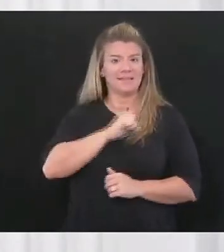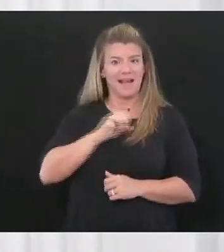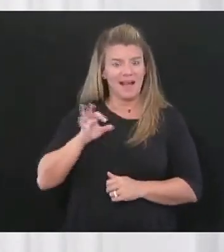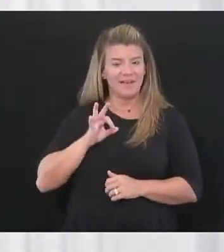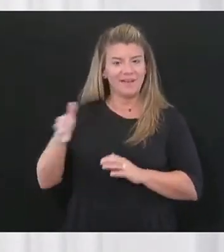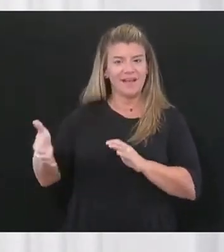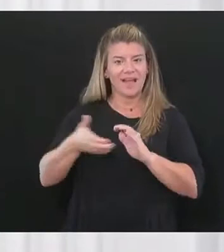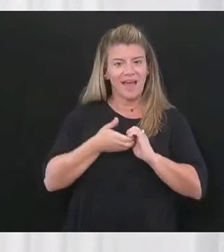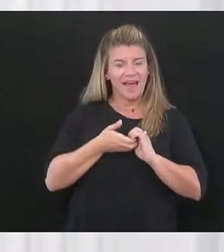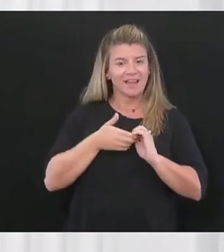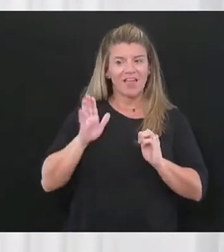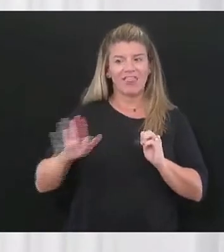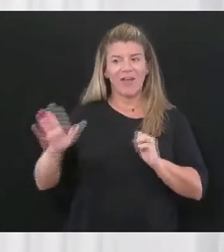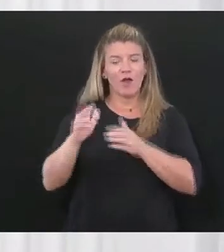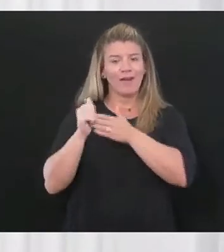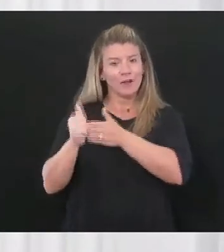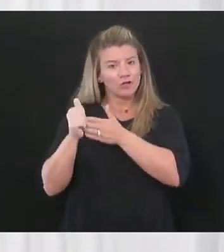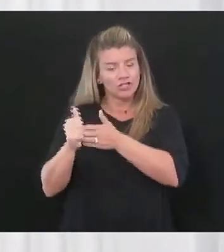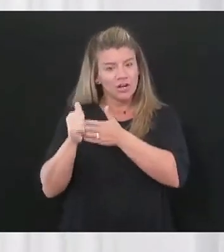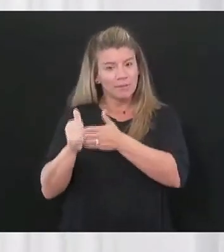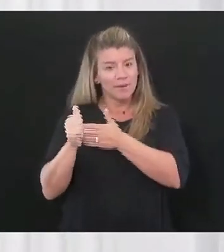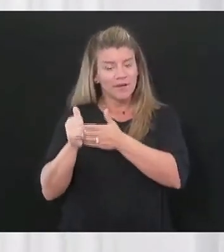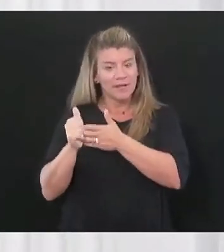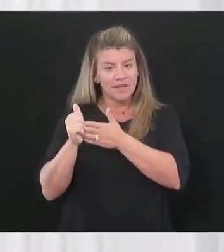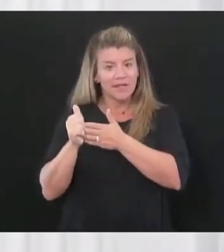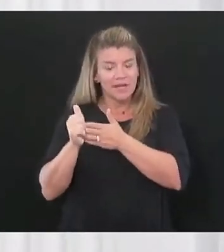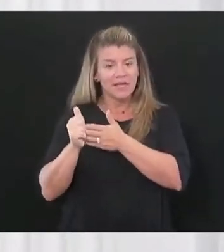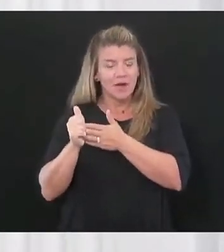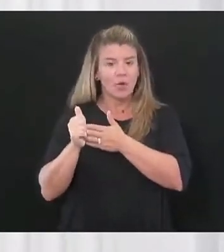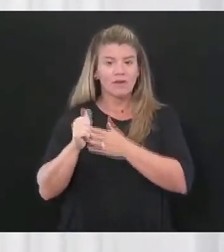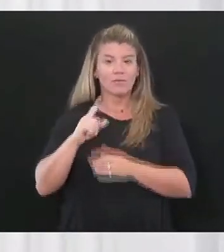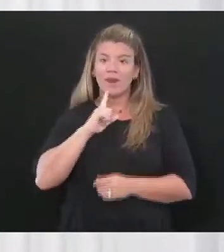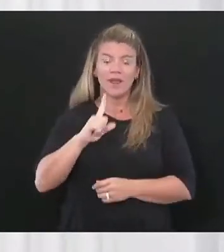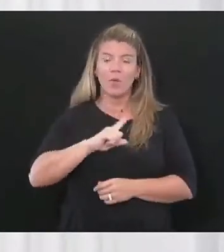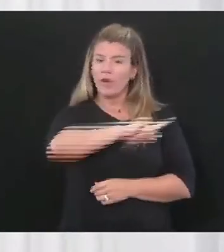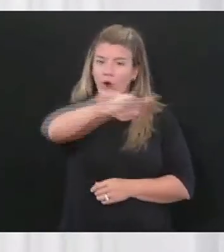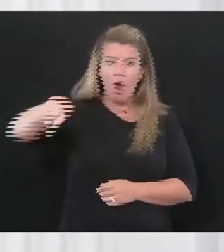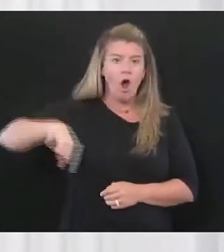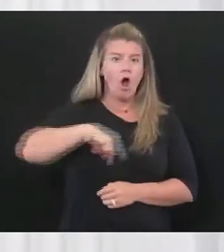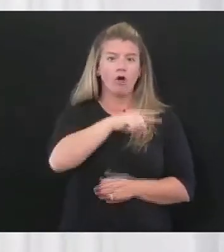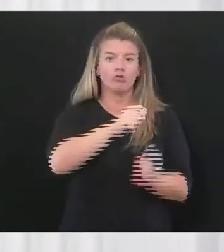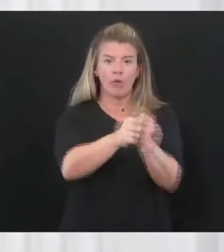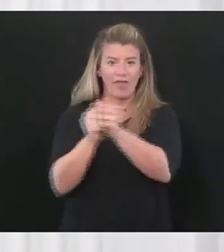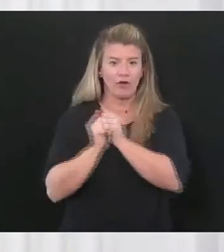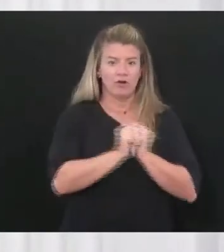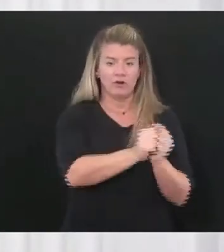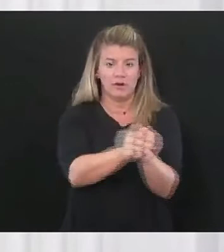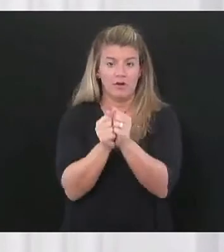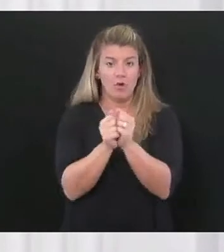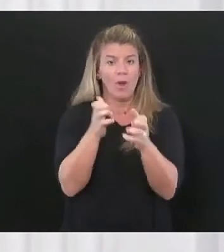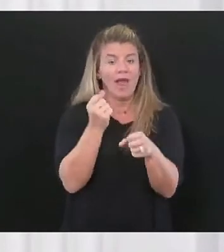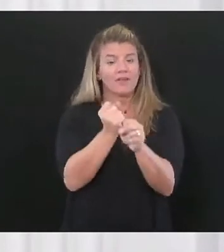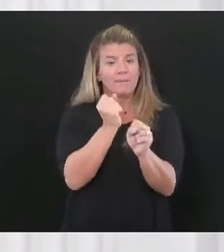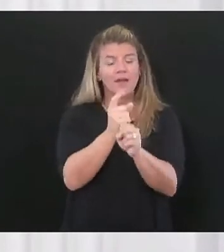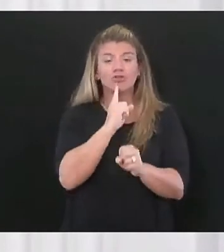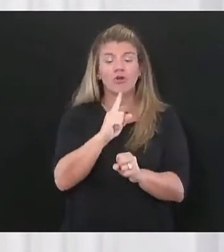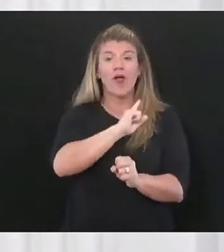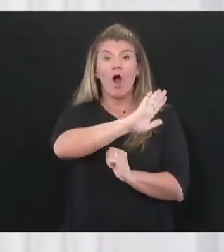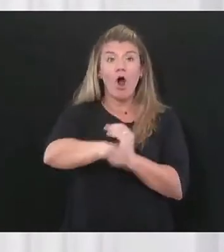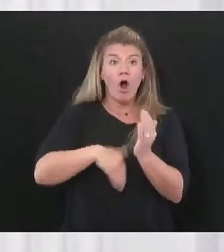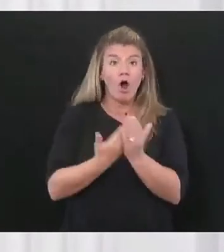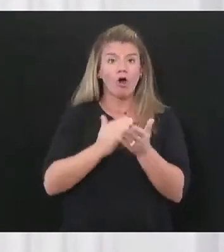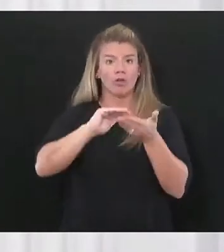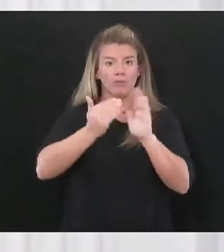the leadership in their counties, all in this together. We all have to make sure the communities are healthy and safe, and I